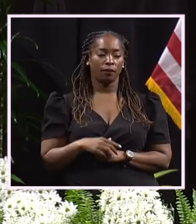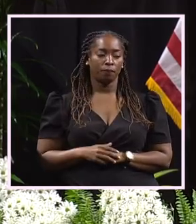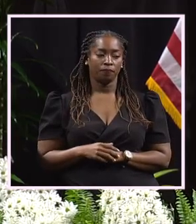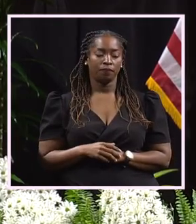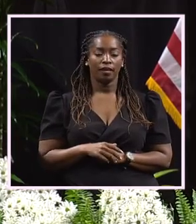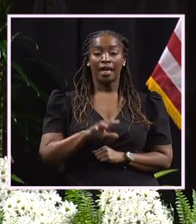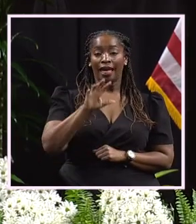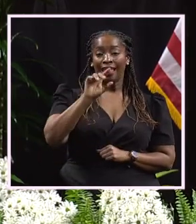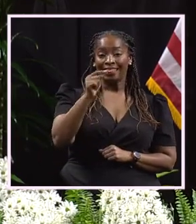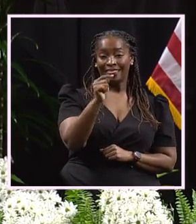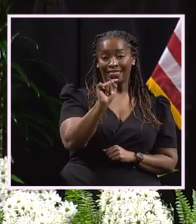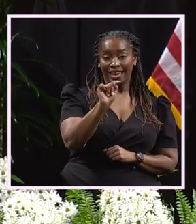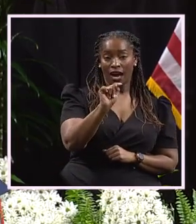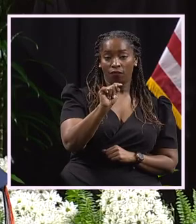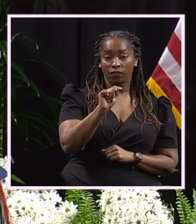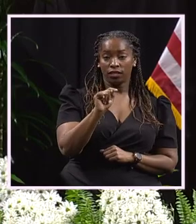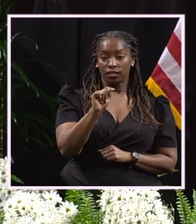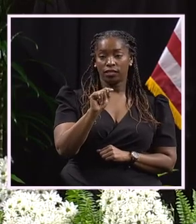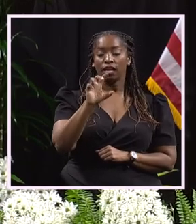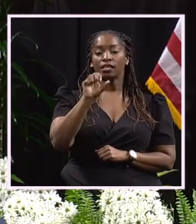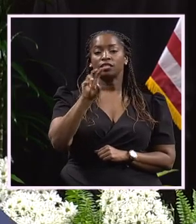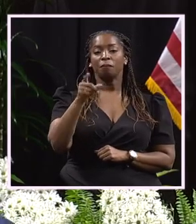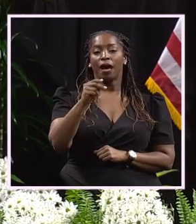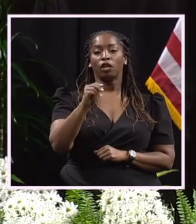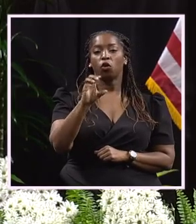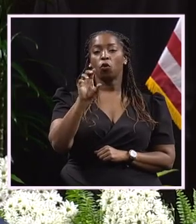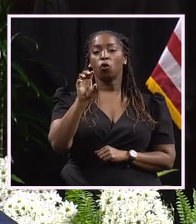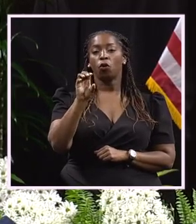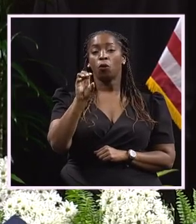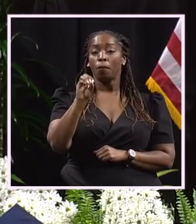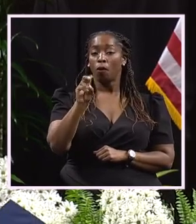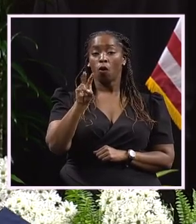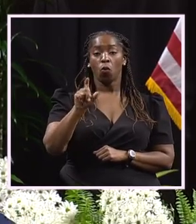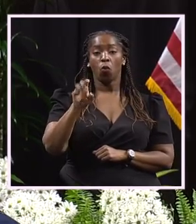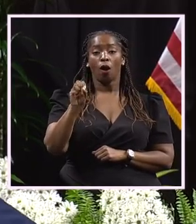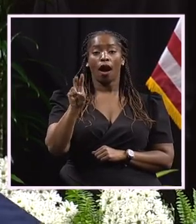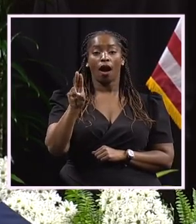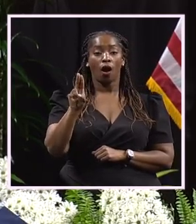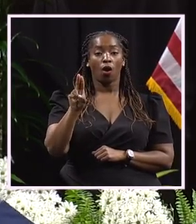Theophilus Maulu Bawau, Jr.